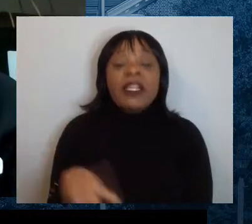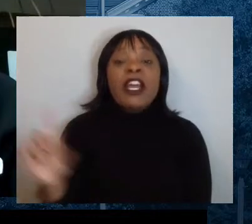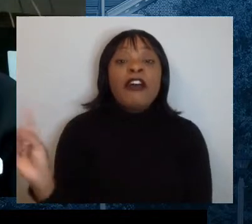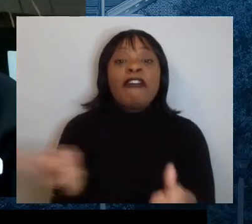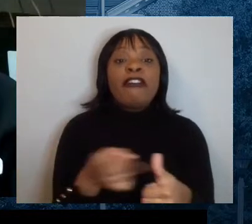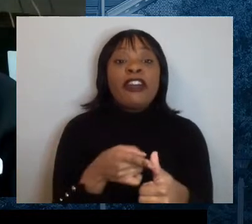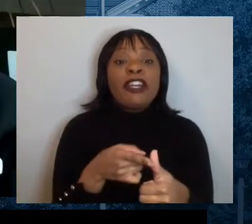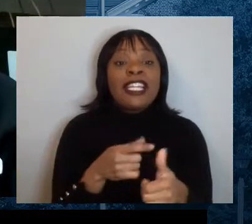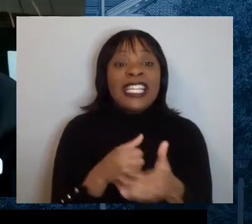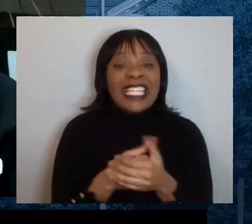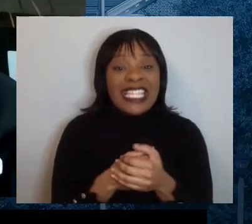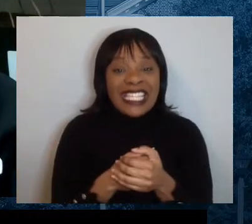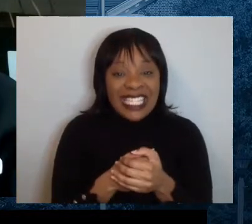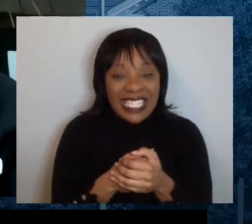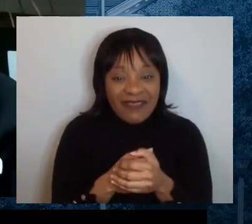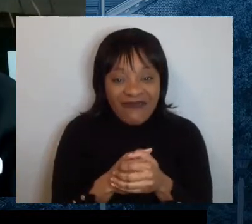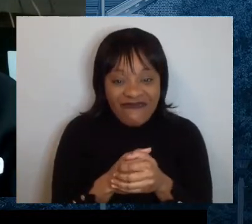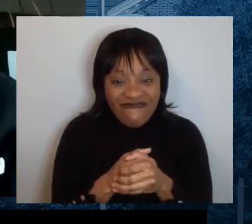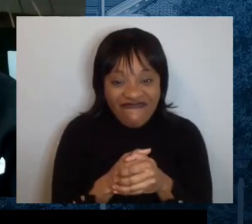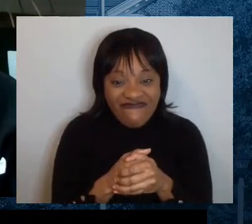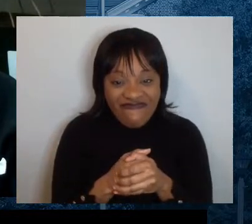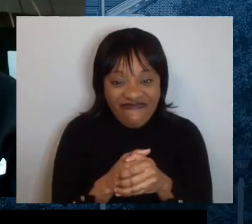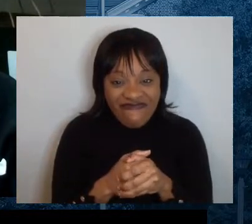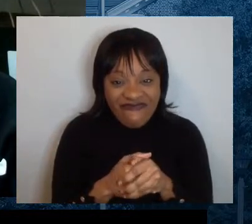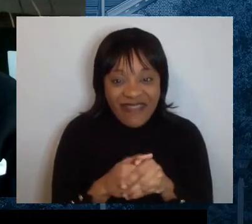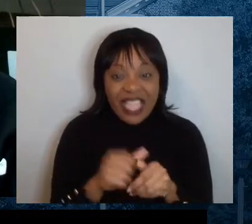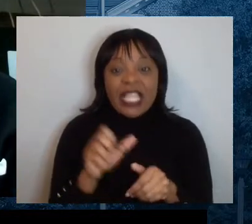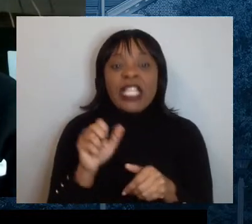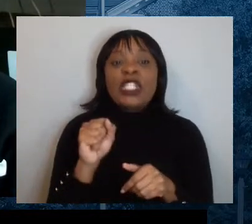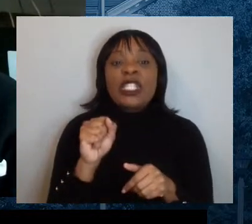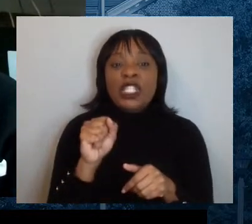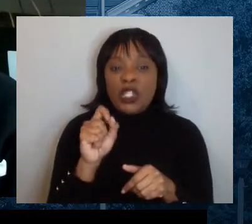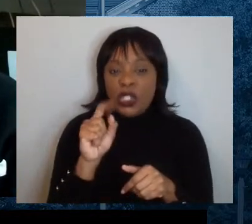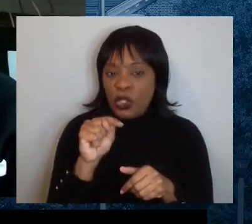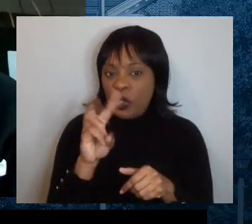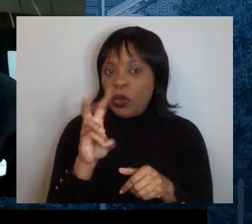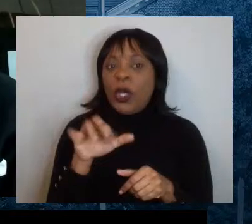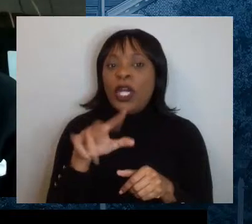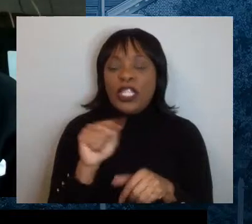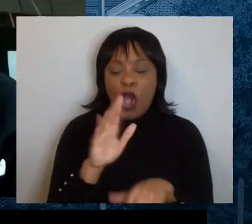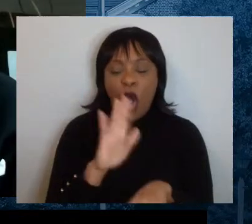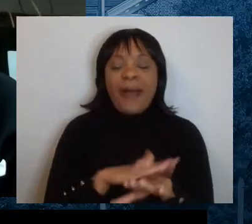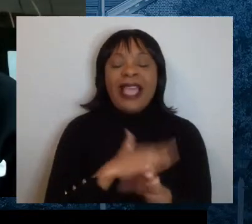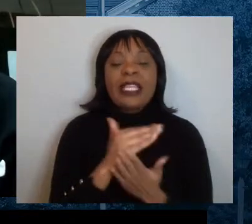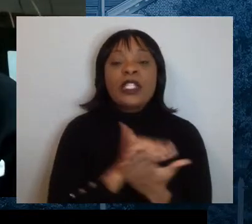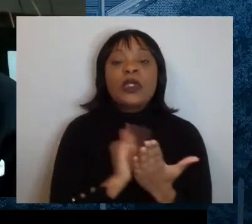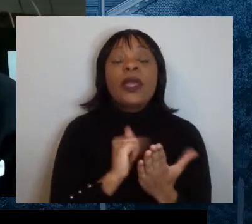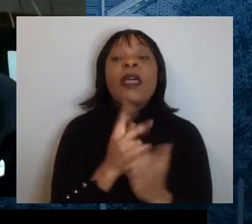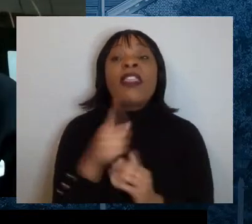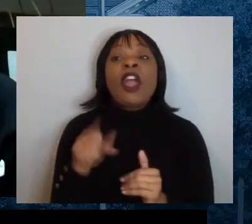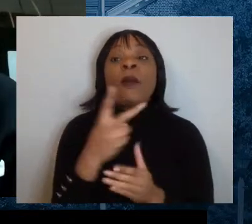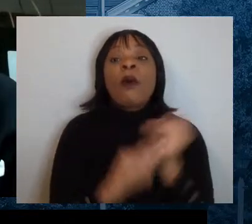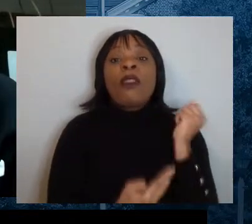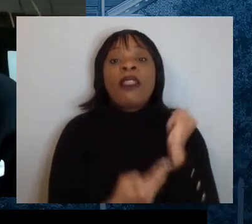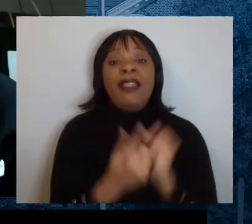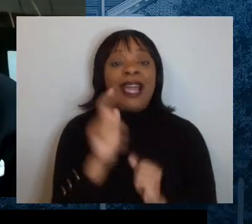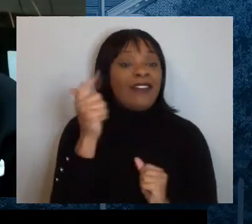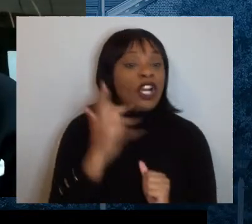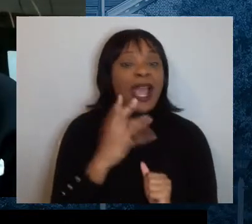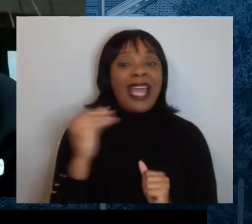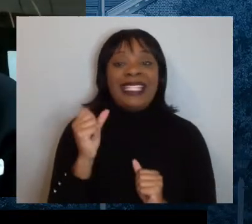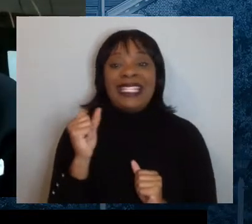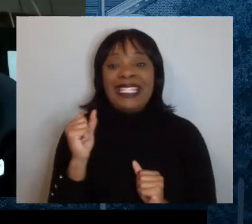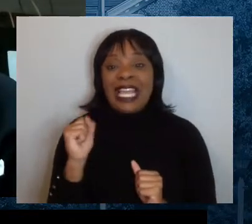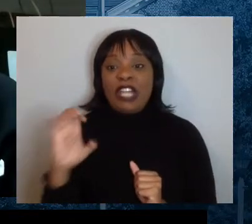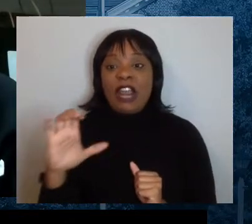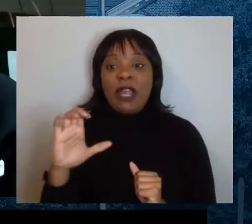Stewart. well, that's true. She's on my list too. So they are both Governor and Secretary Bullock are library